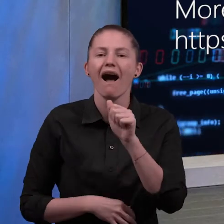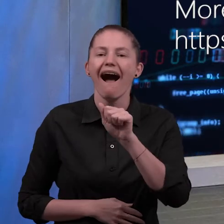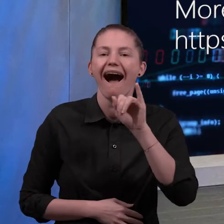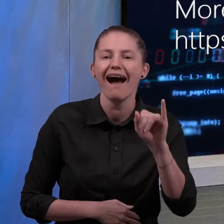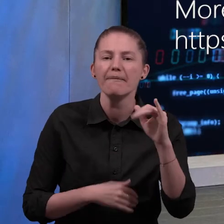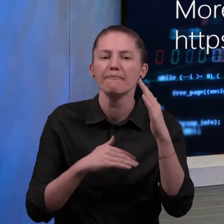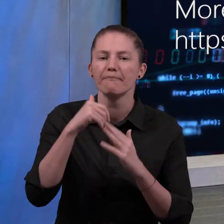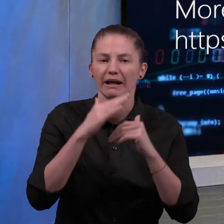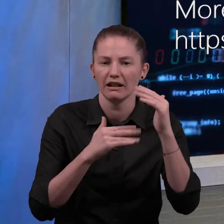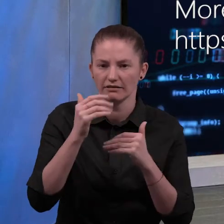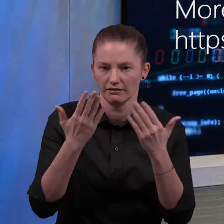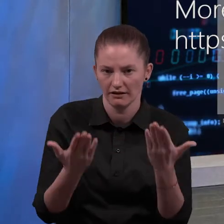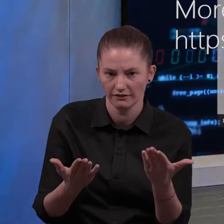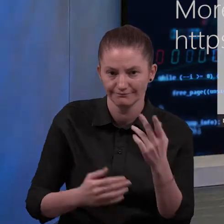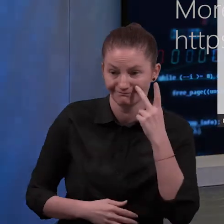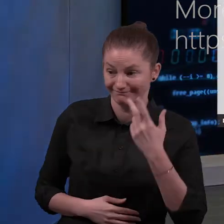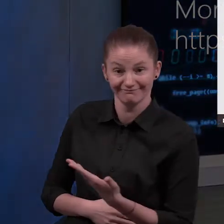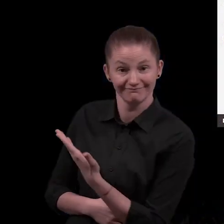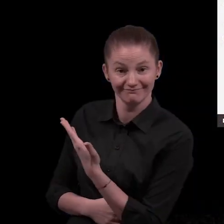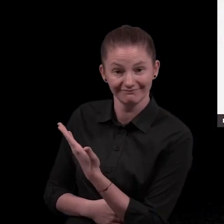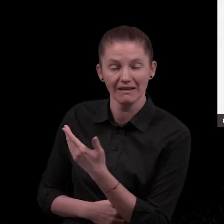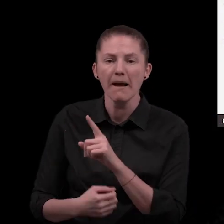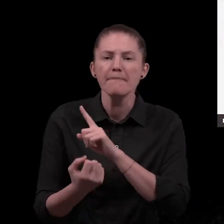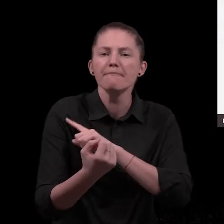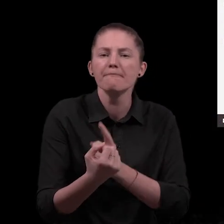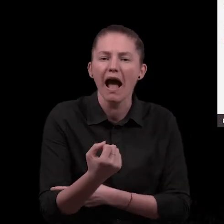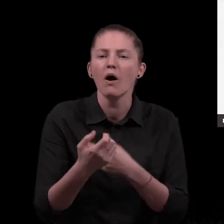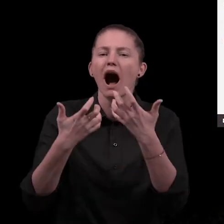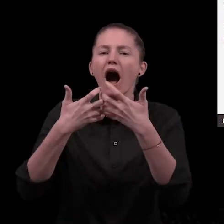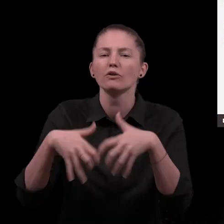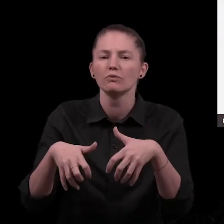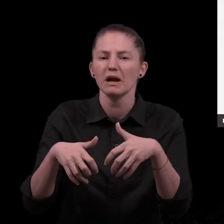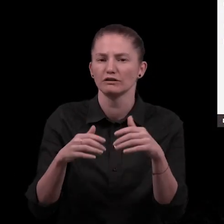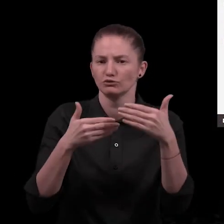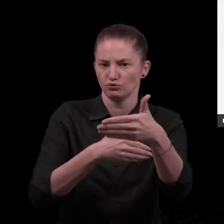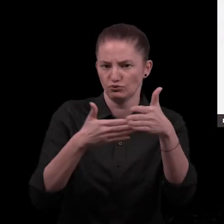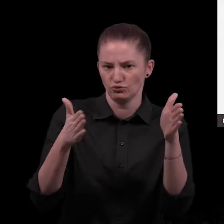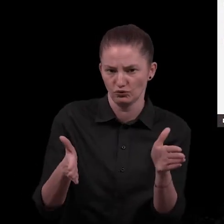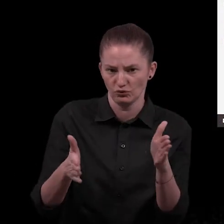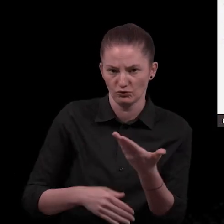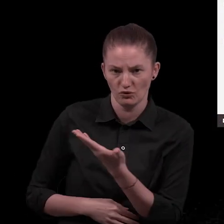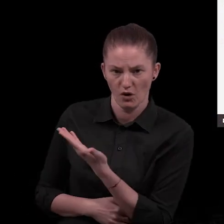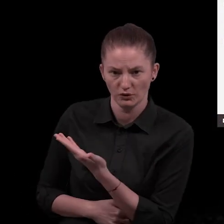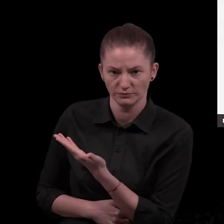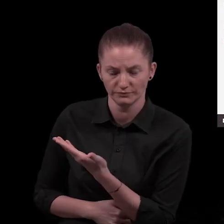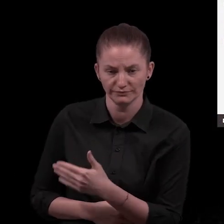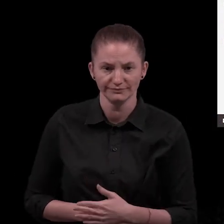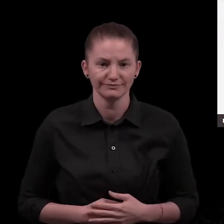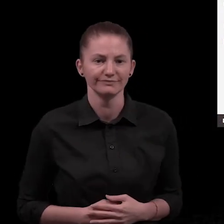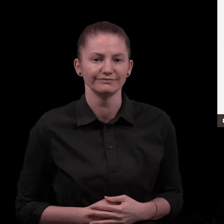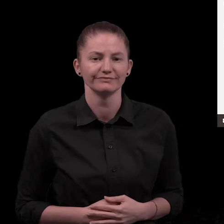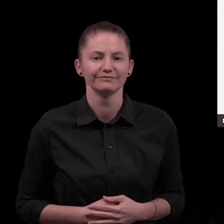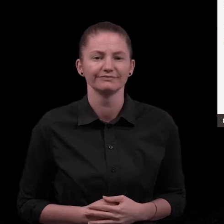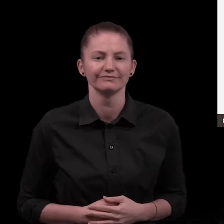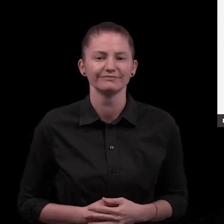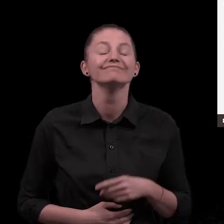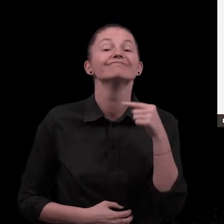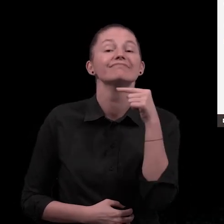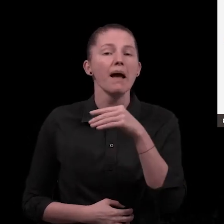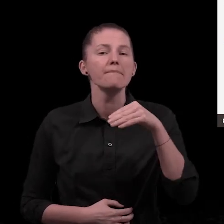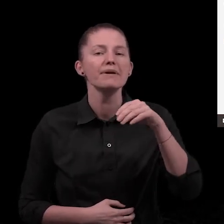Power Platform and AI Builder. Here I am in the Power Automate Studio. This is part of our Microsoft Power Platform,